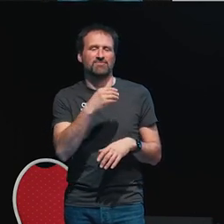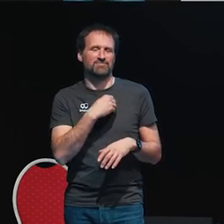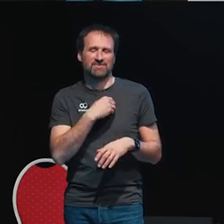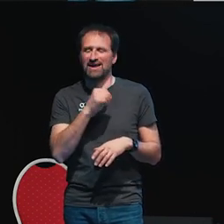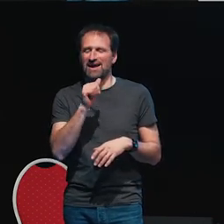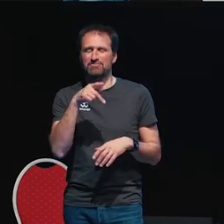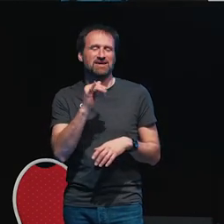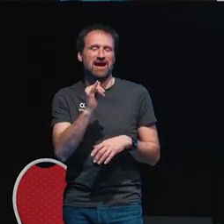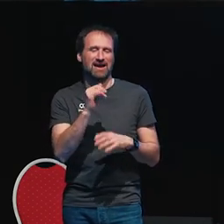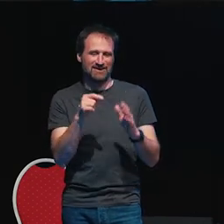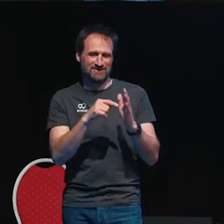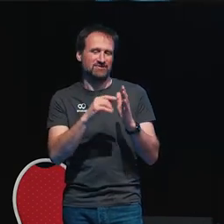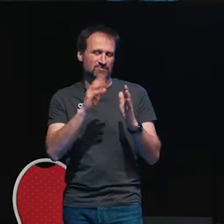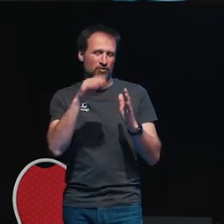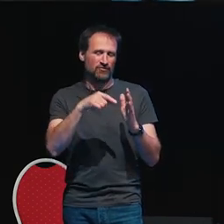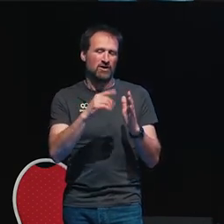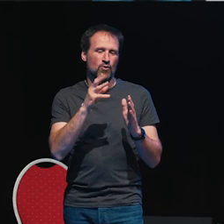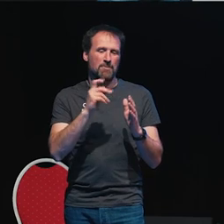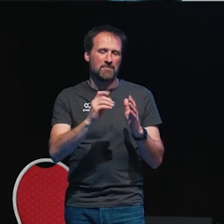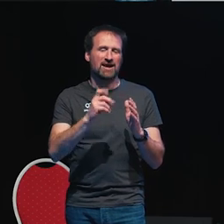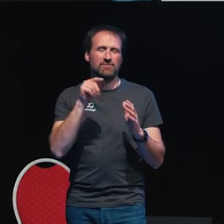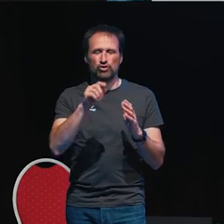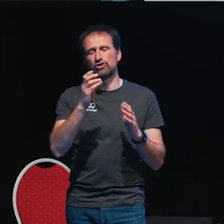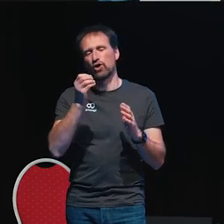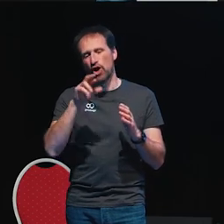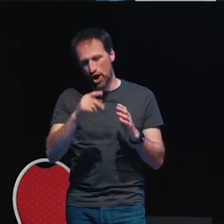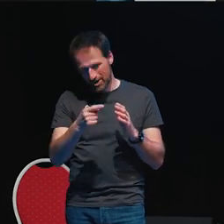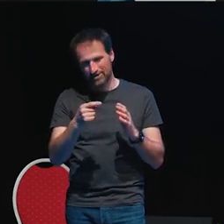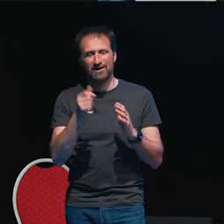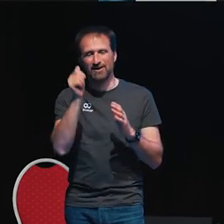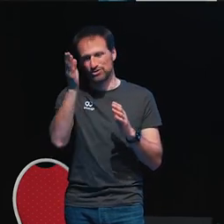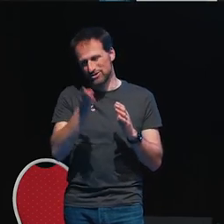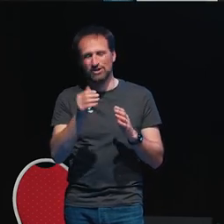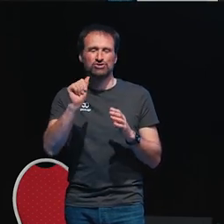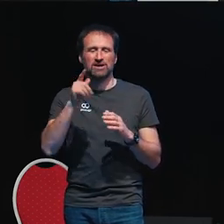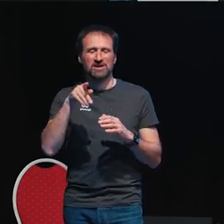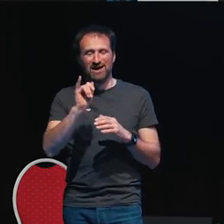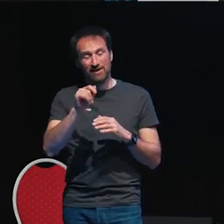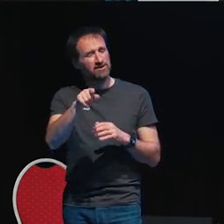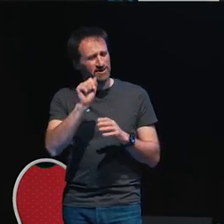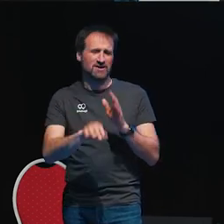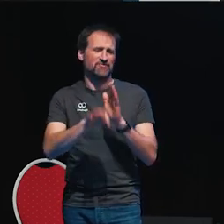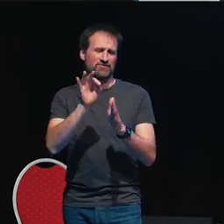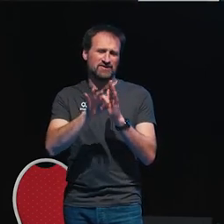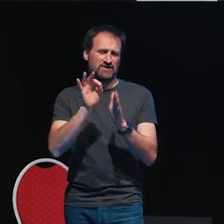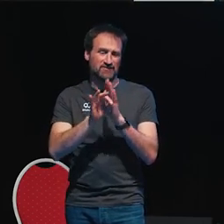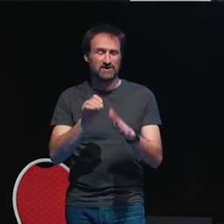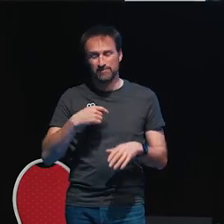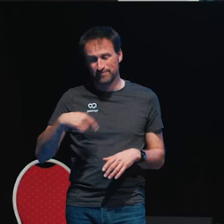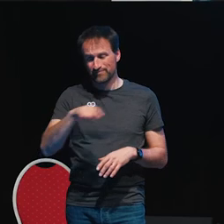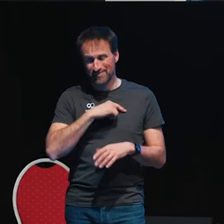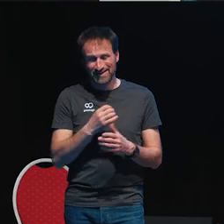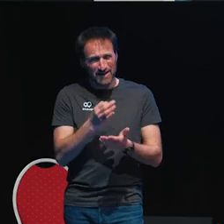webpack.js.org/api.plugins, take a look at it. And I mean, we always want your contributions. So triaging, helping with these core plugins and